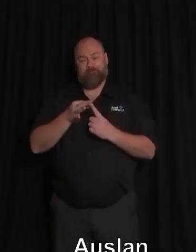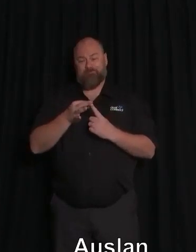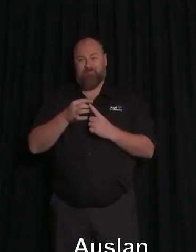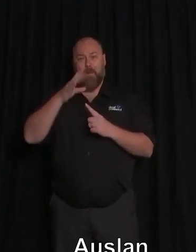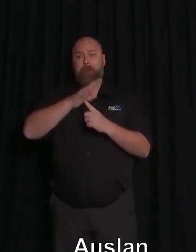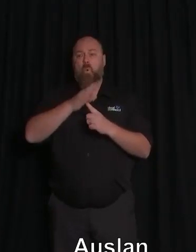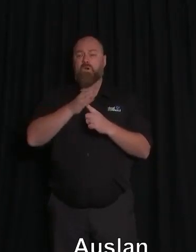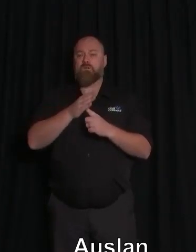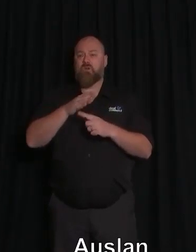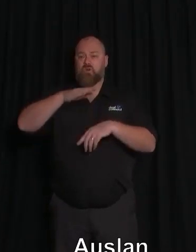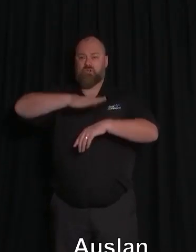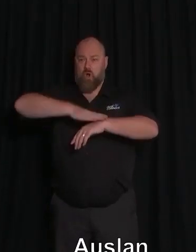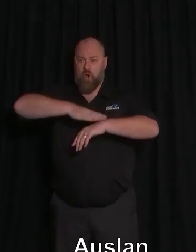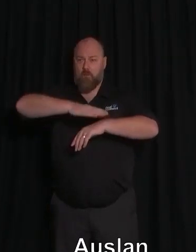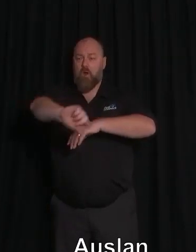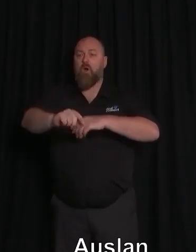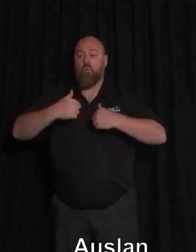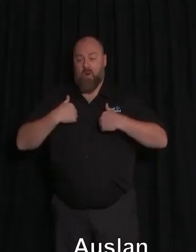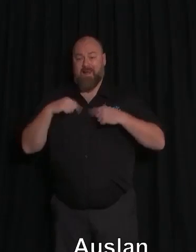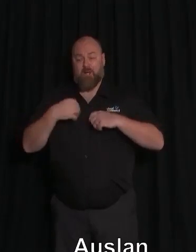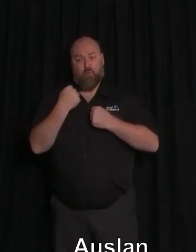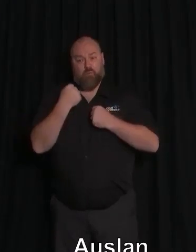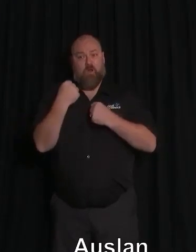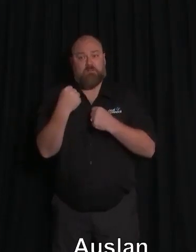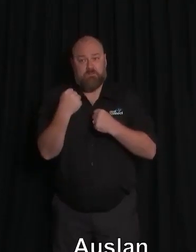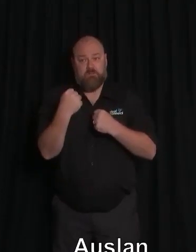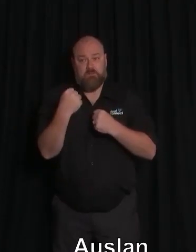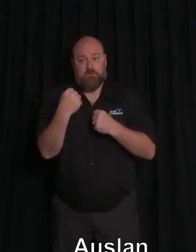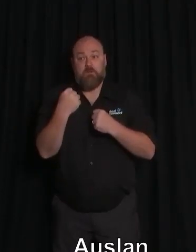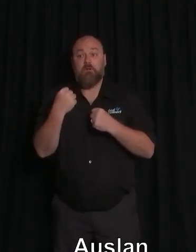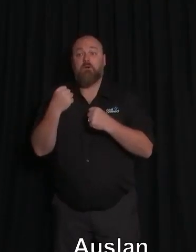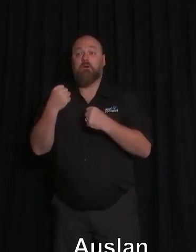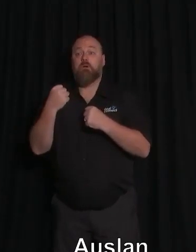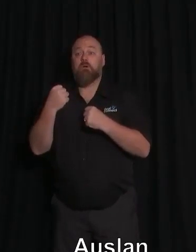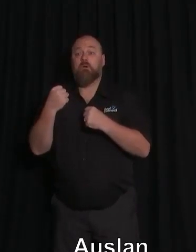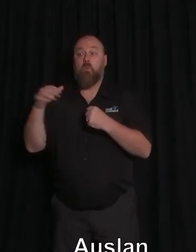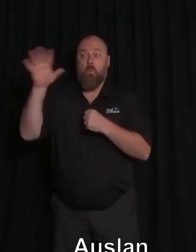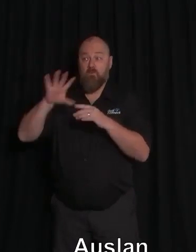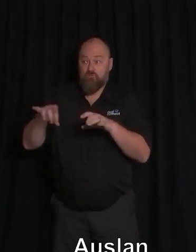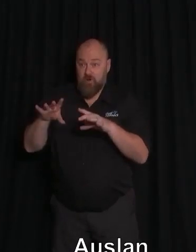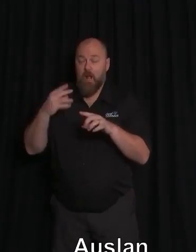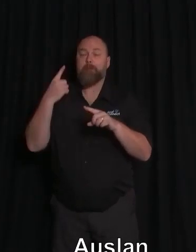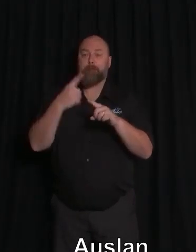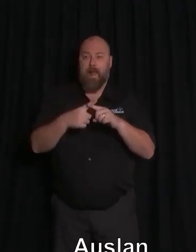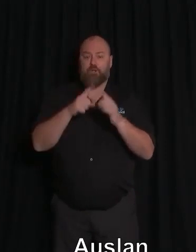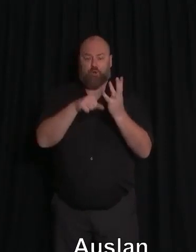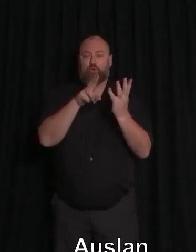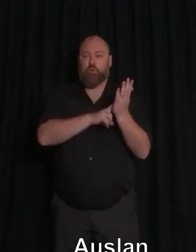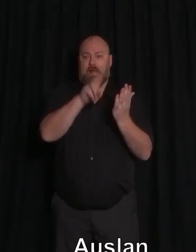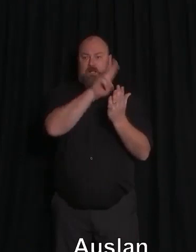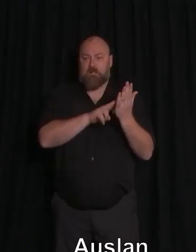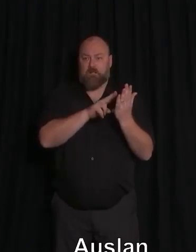this gain has to be defended, both on national level, but as well in particular in the UN system. There've always